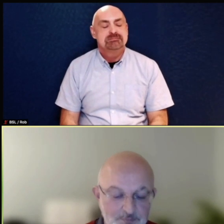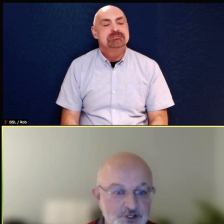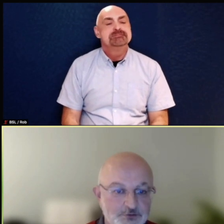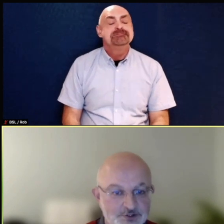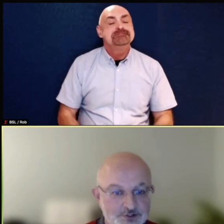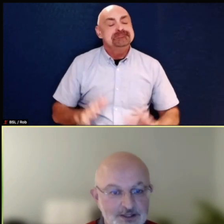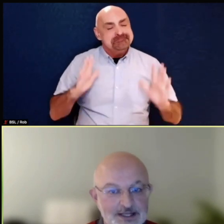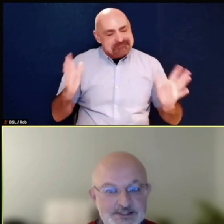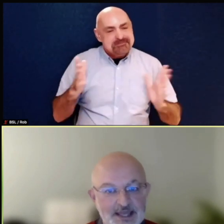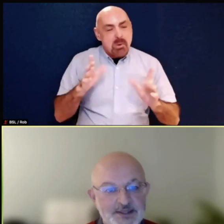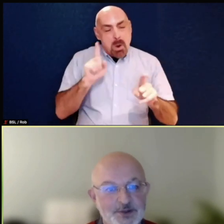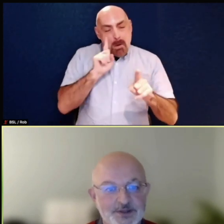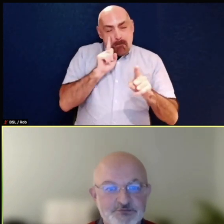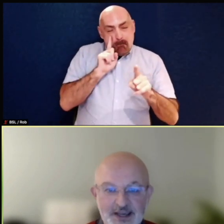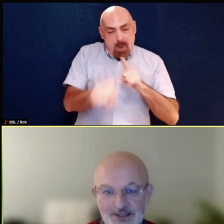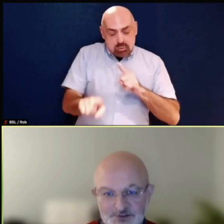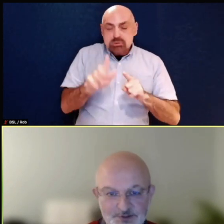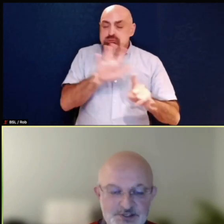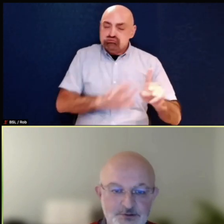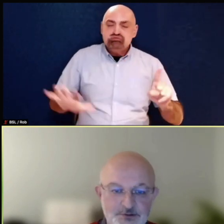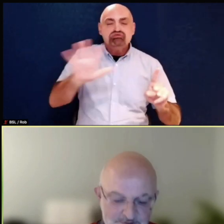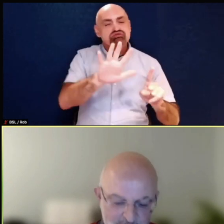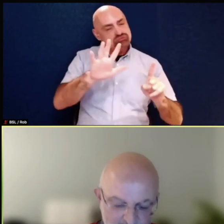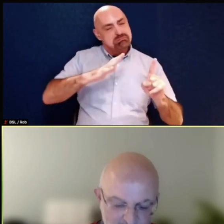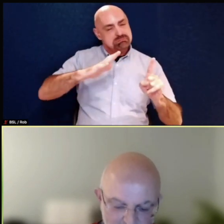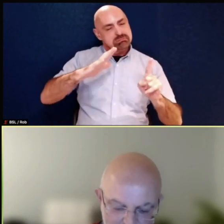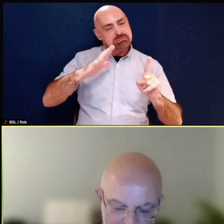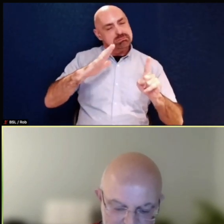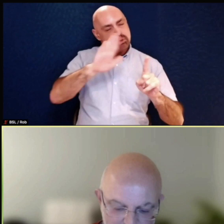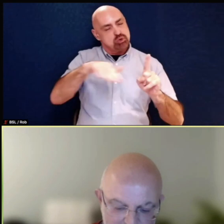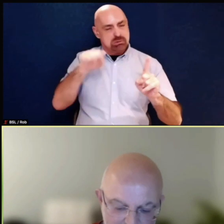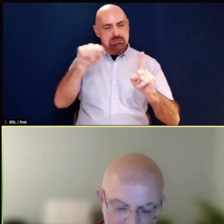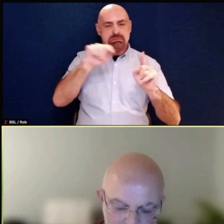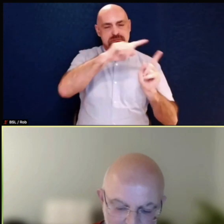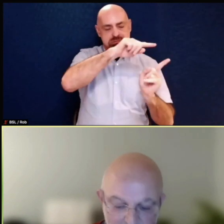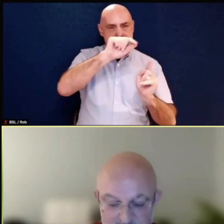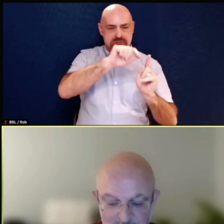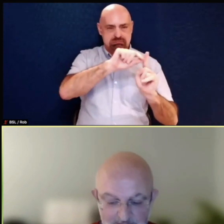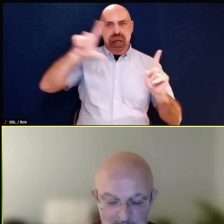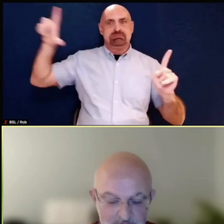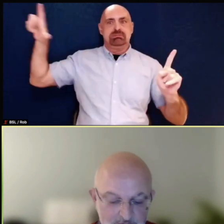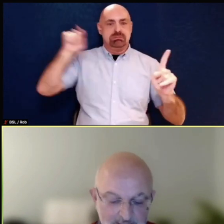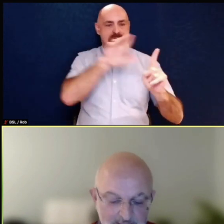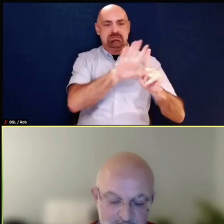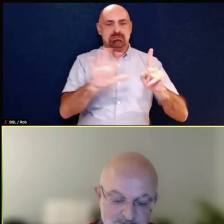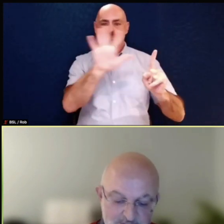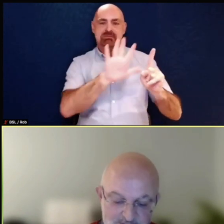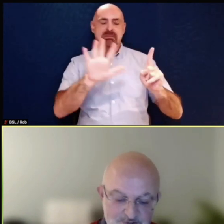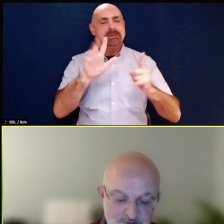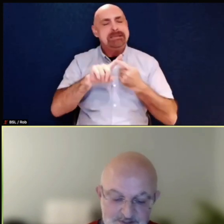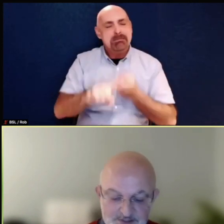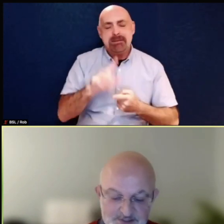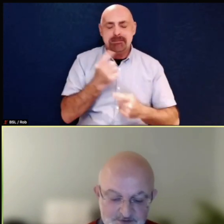So most children are likely to end up in this range with the 2 outer lines, depending on a mix of their own